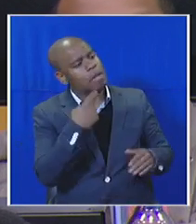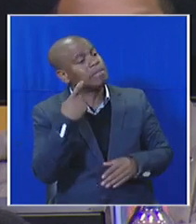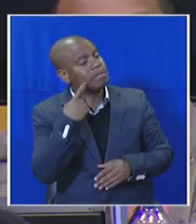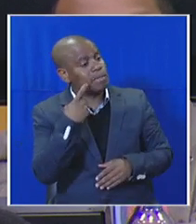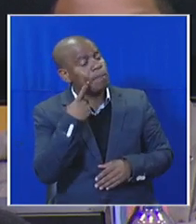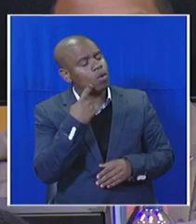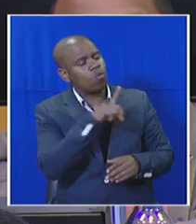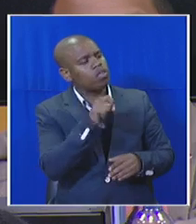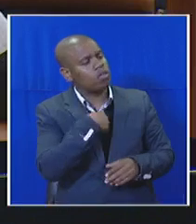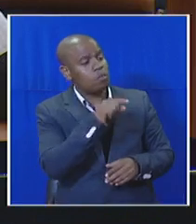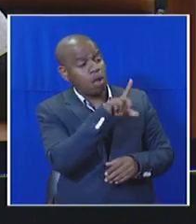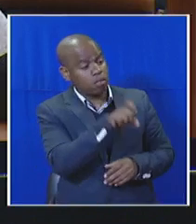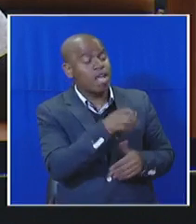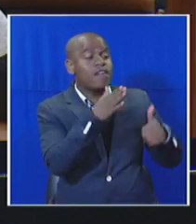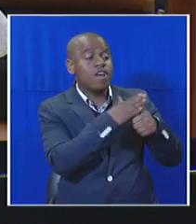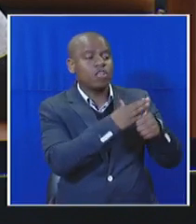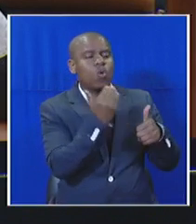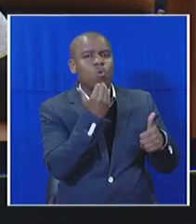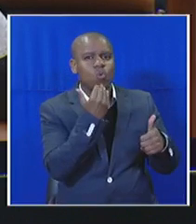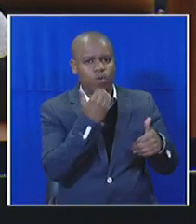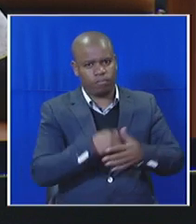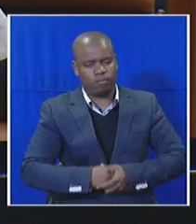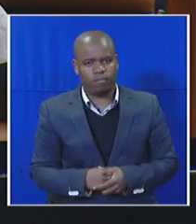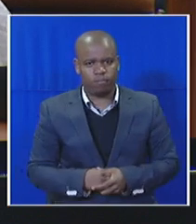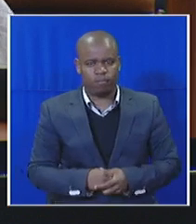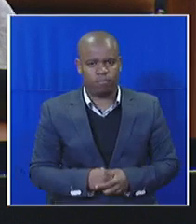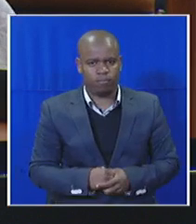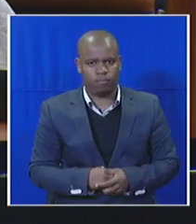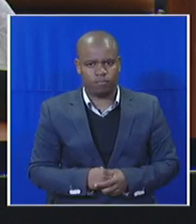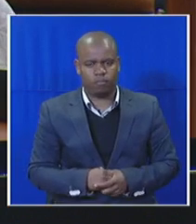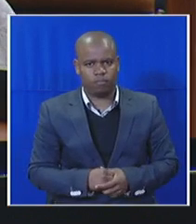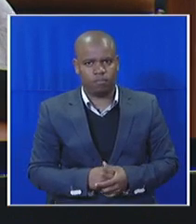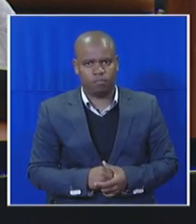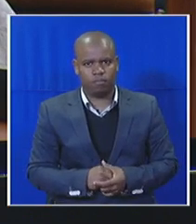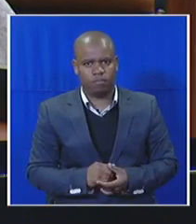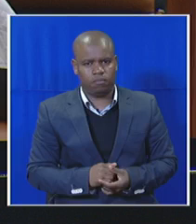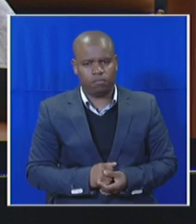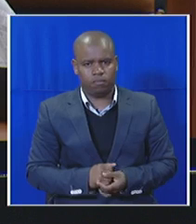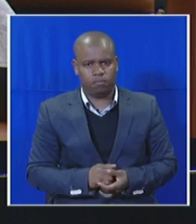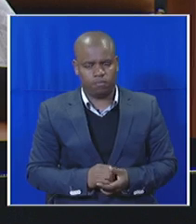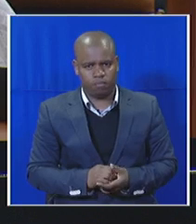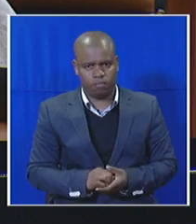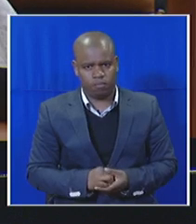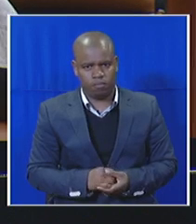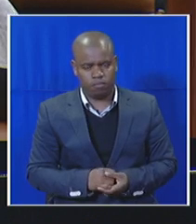Take put a seat, first? Honorable Hill-Lewis.